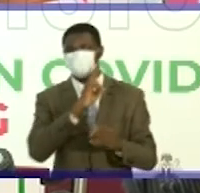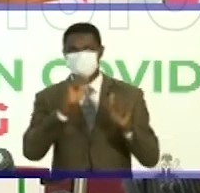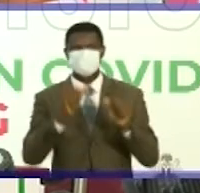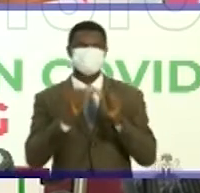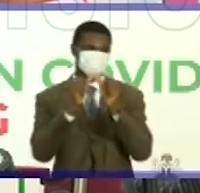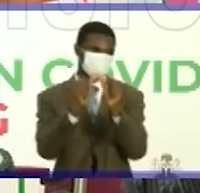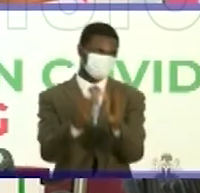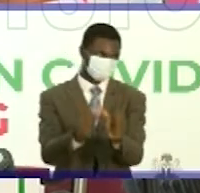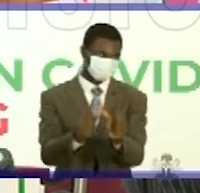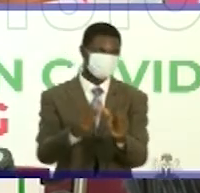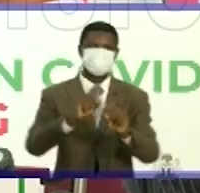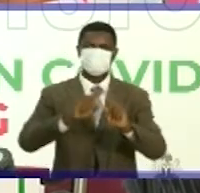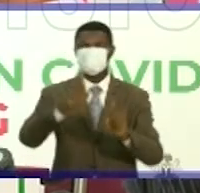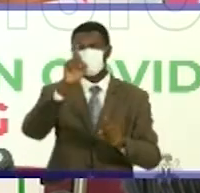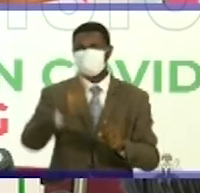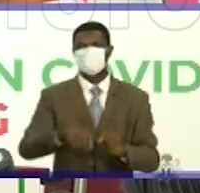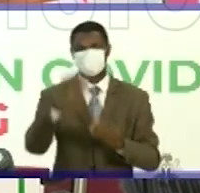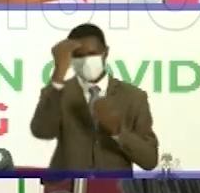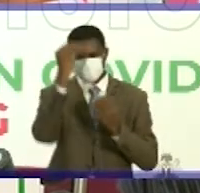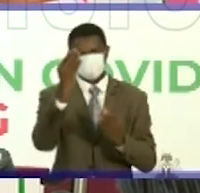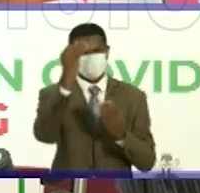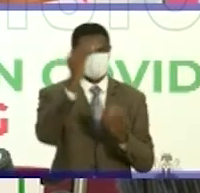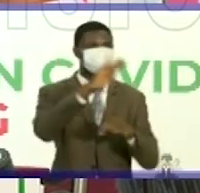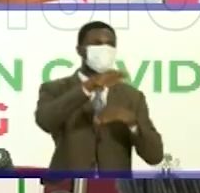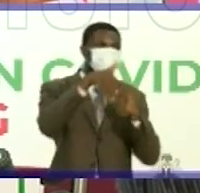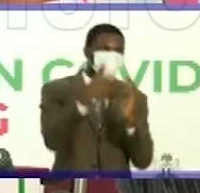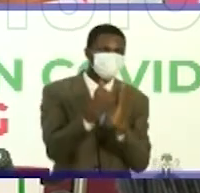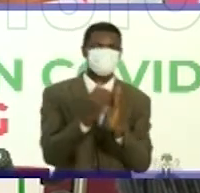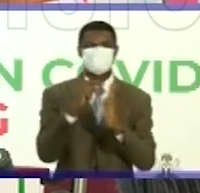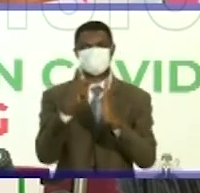must observe all mandatory non-pharmaceutical interventions.